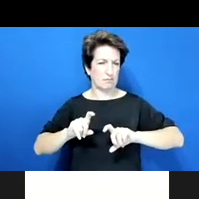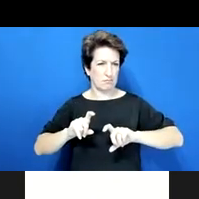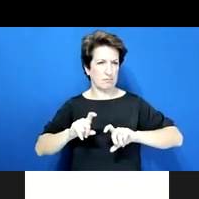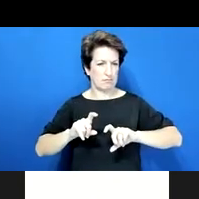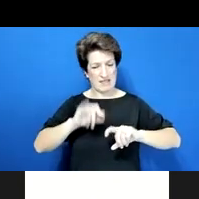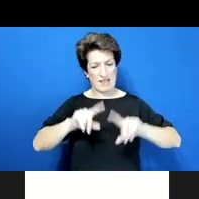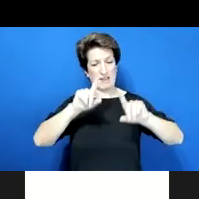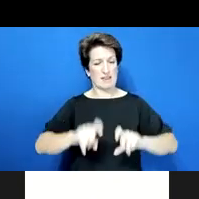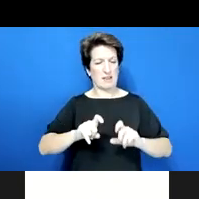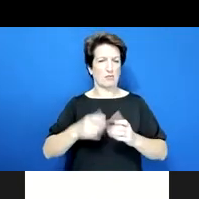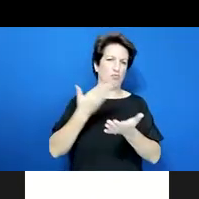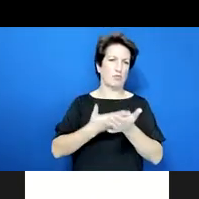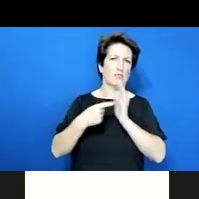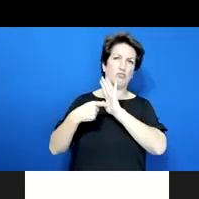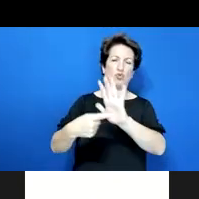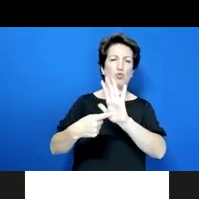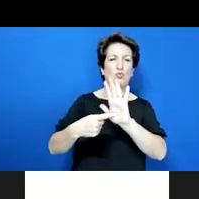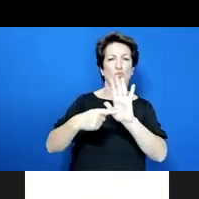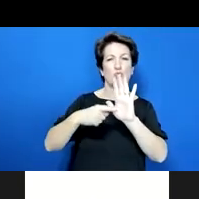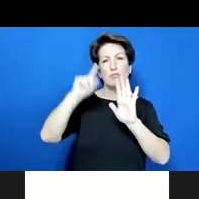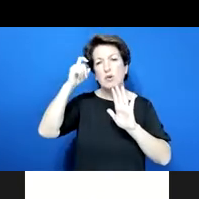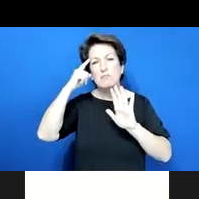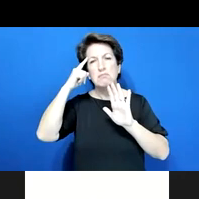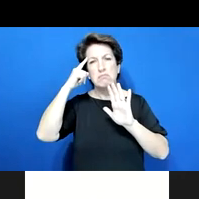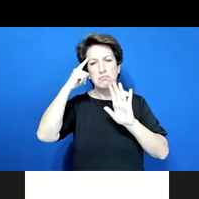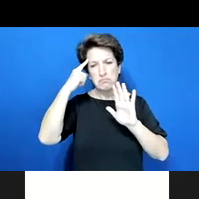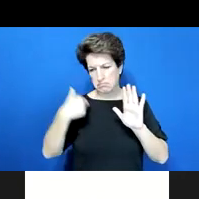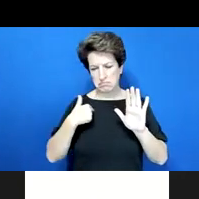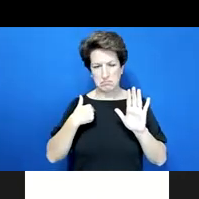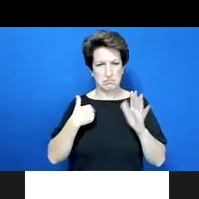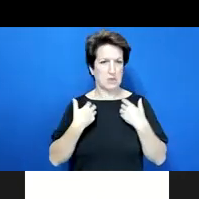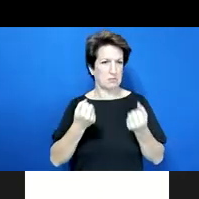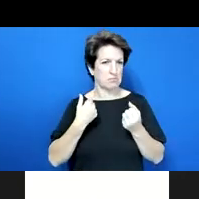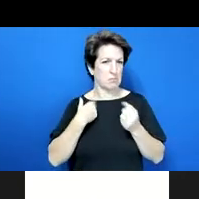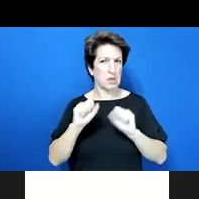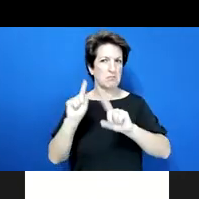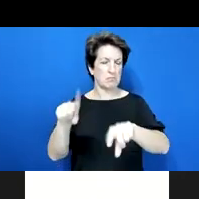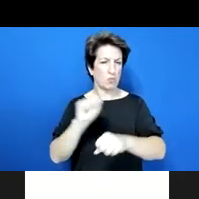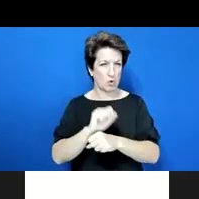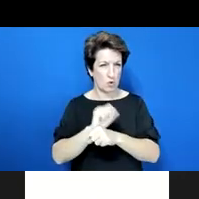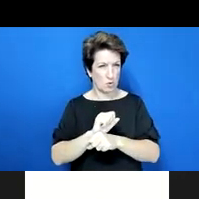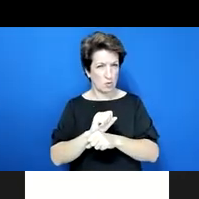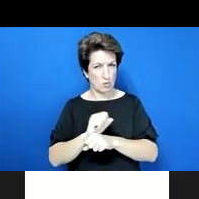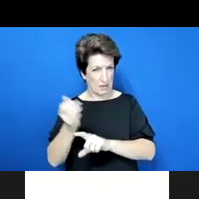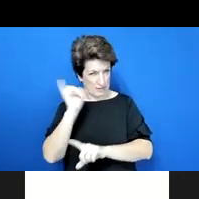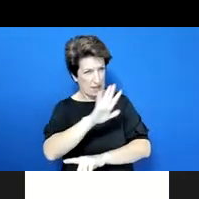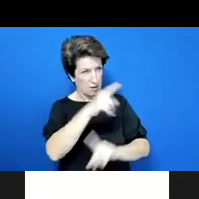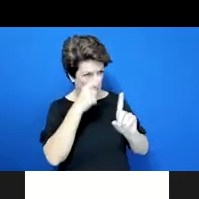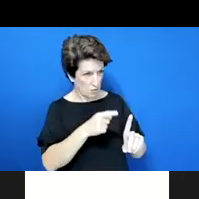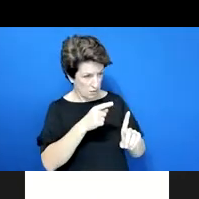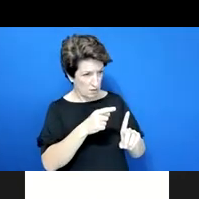employer that they are safe to go to work and the employer accepts that. Is that what you're saying? Yes, that's what they say, is